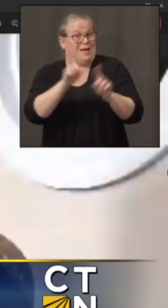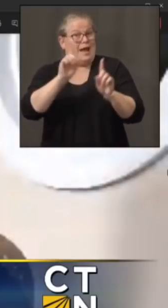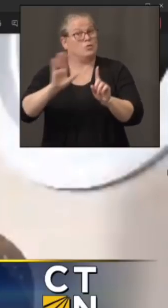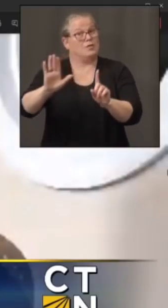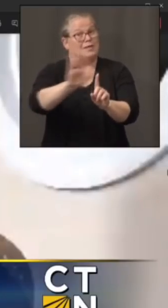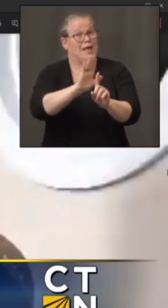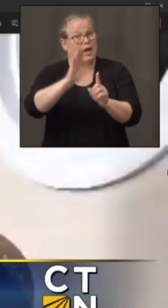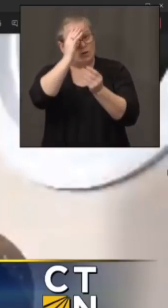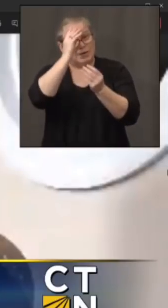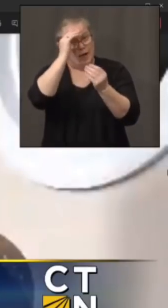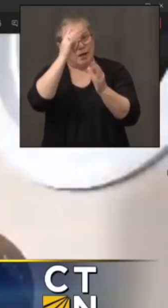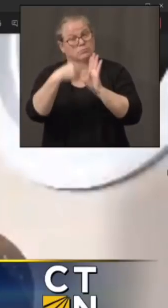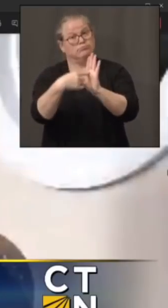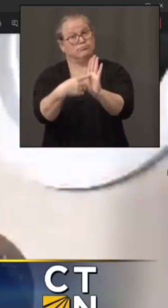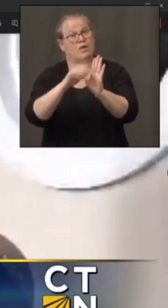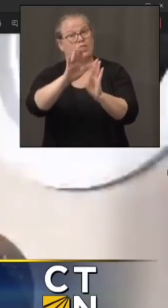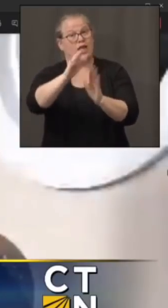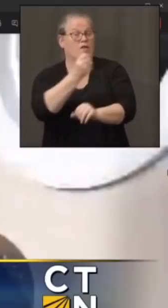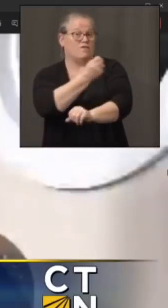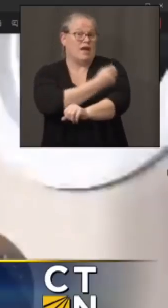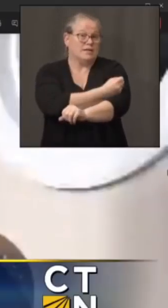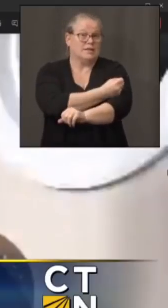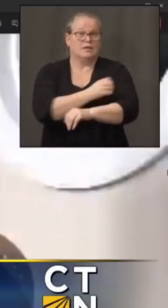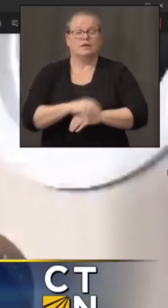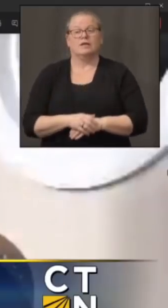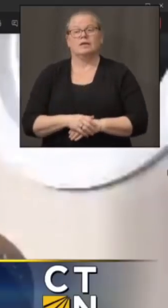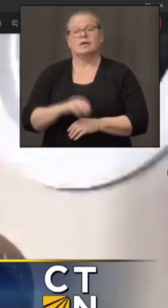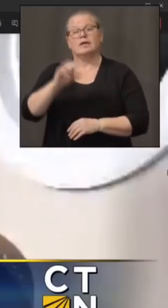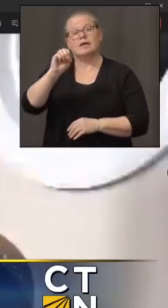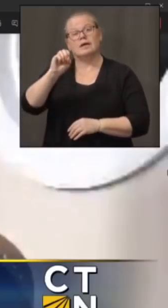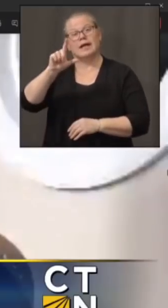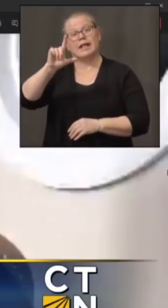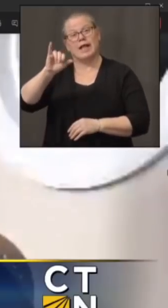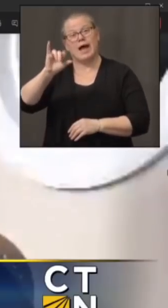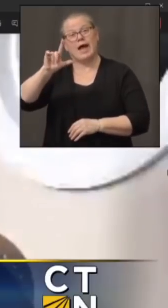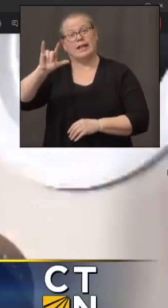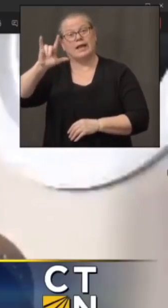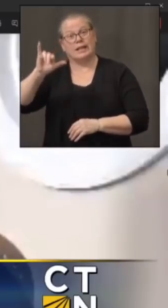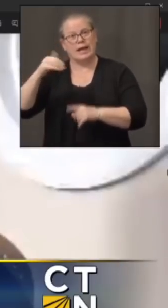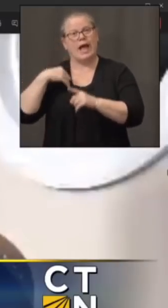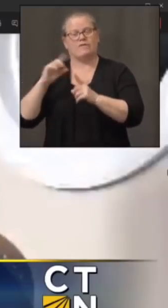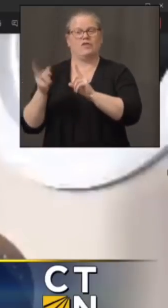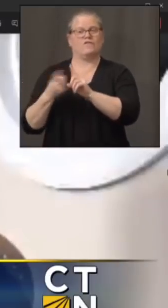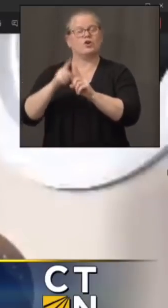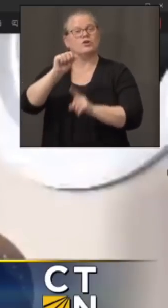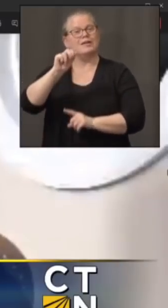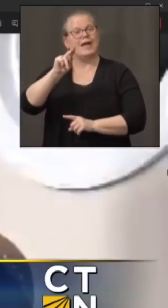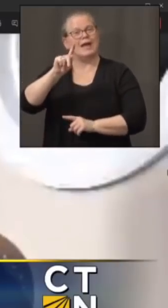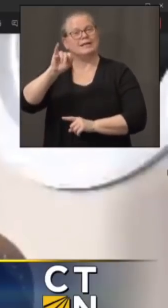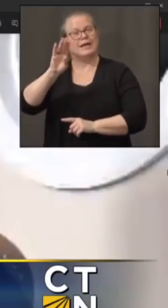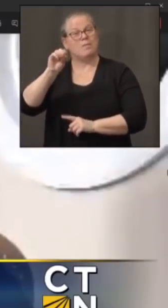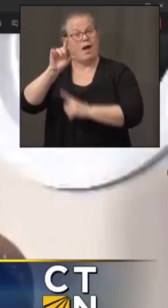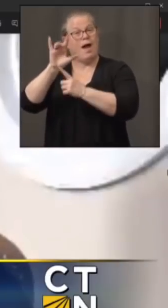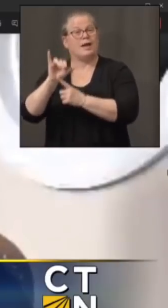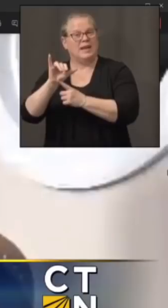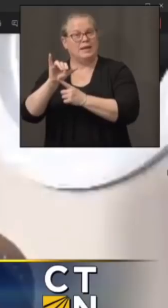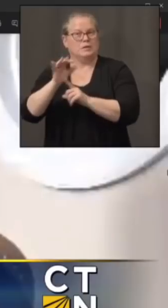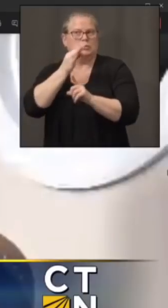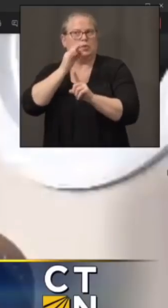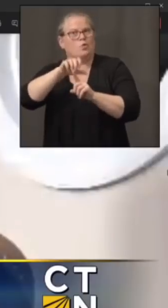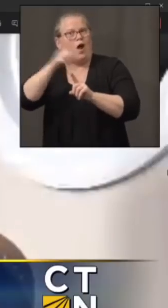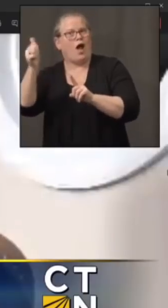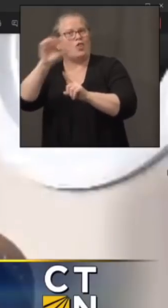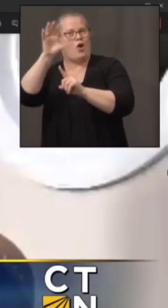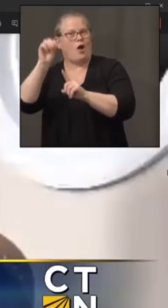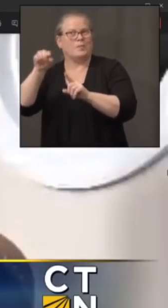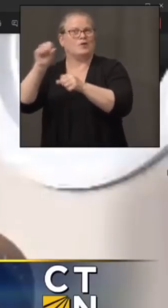an authorization of the first monoclonal antibody by Lilly. There's going to be others. These drugs should be effective, especially when used early